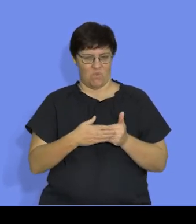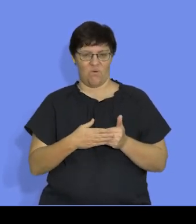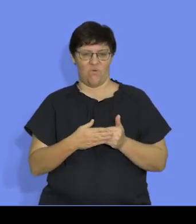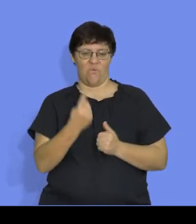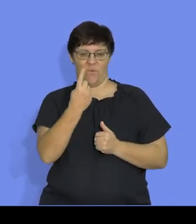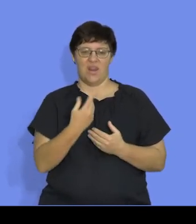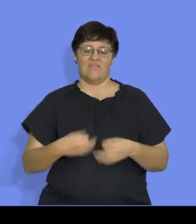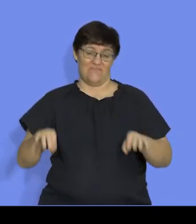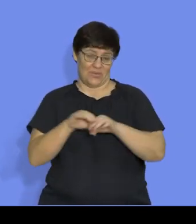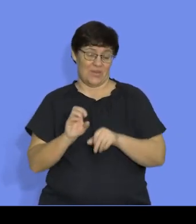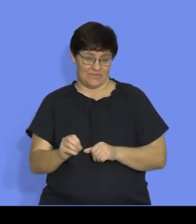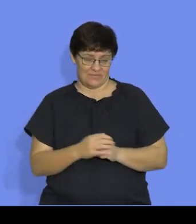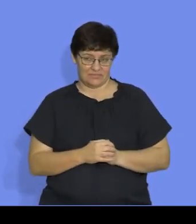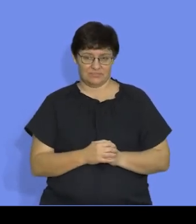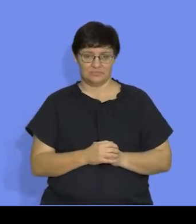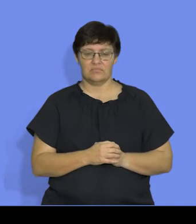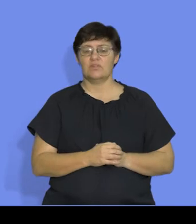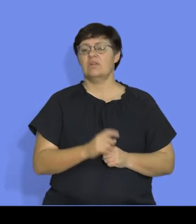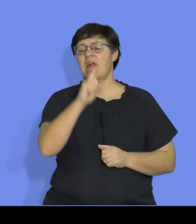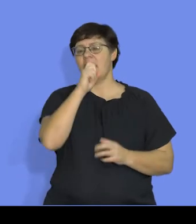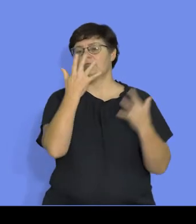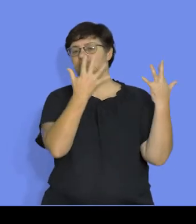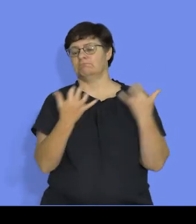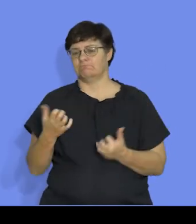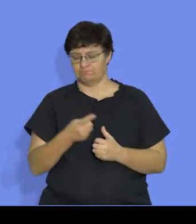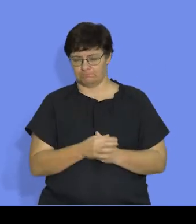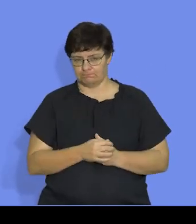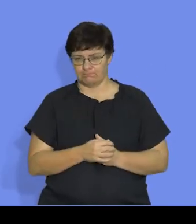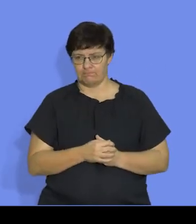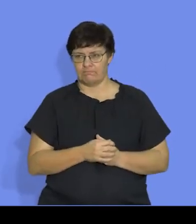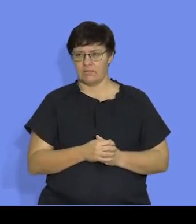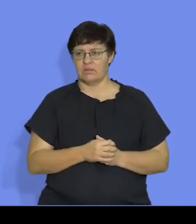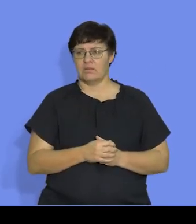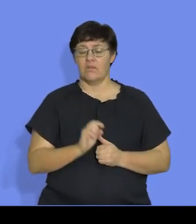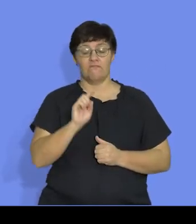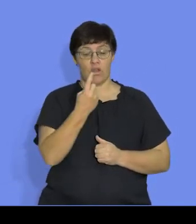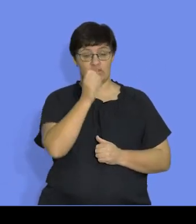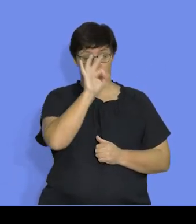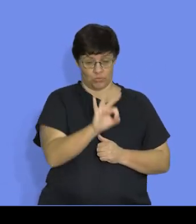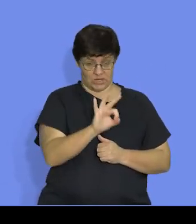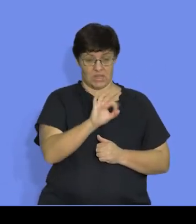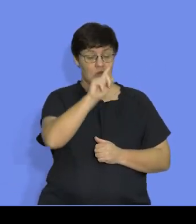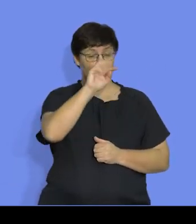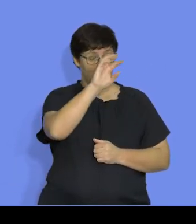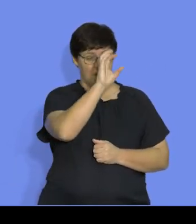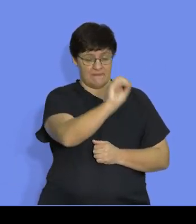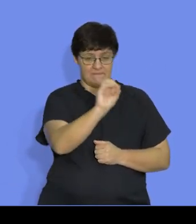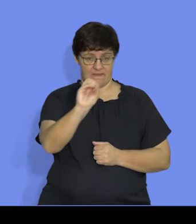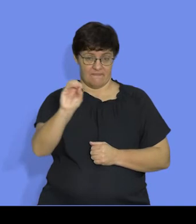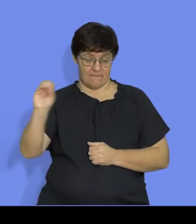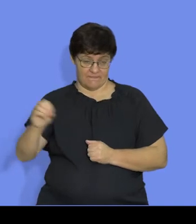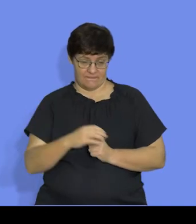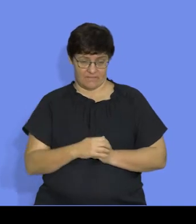Let's try and work out x together. So we have the first three terms, and I've been told that it